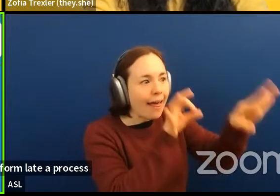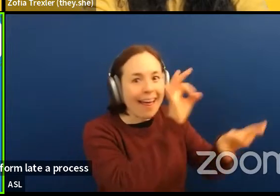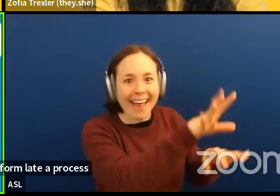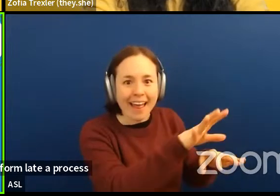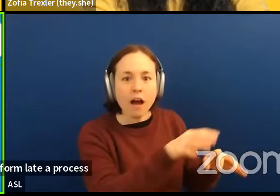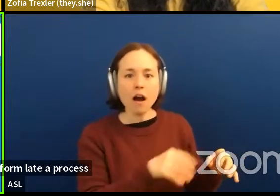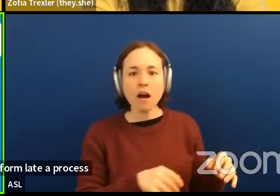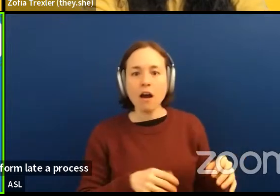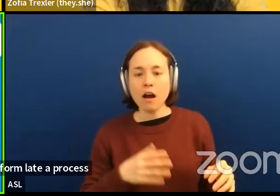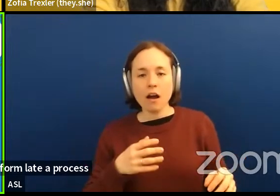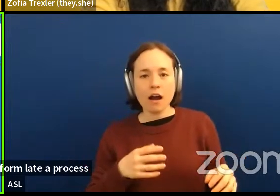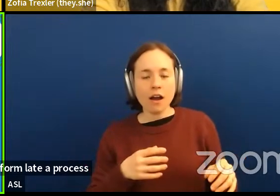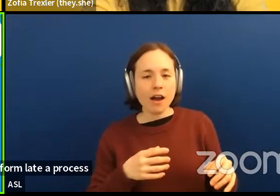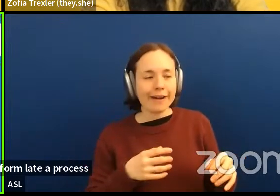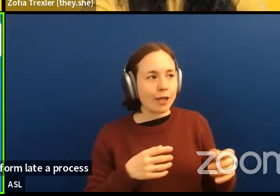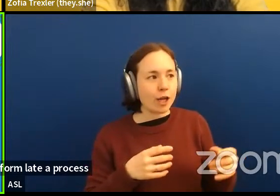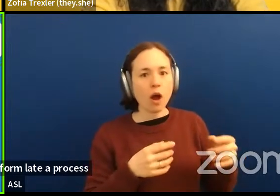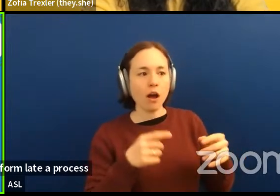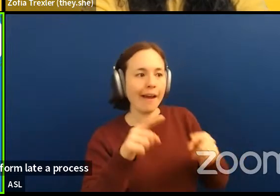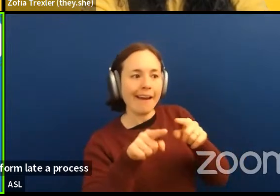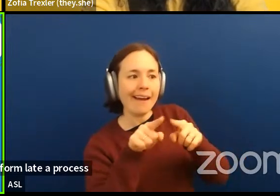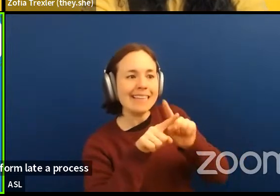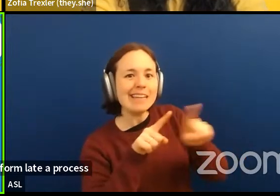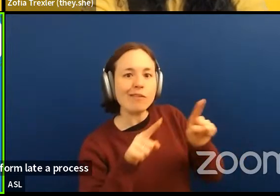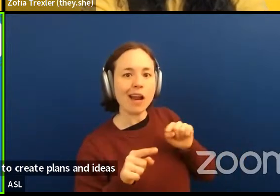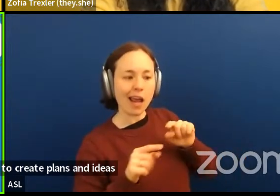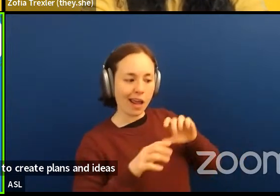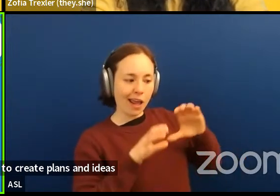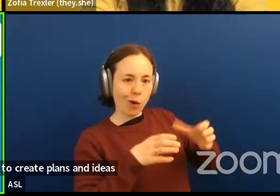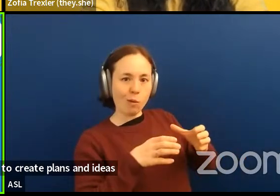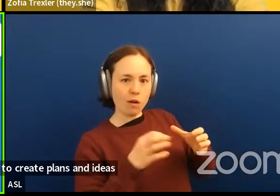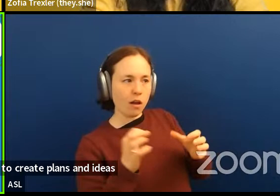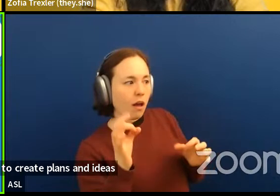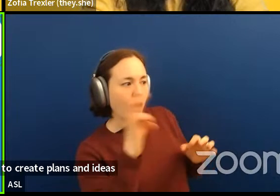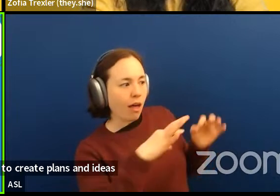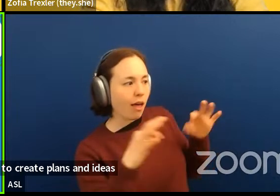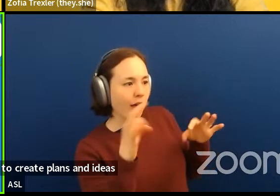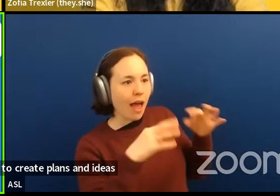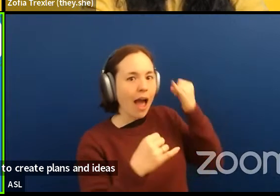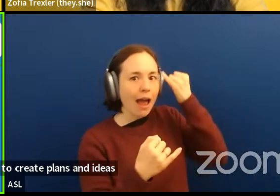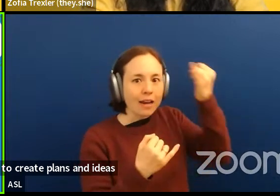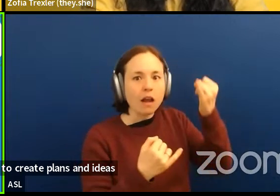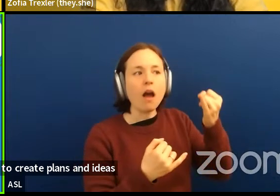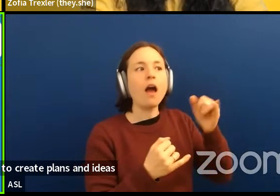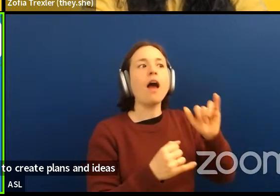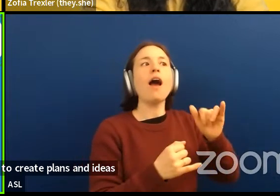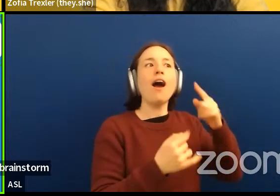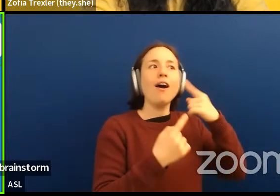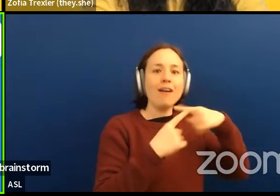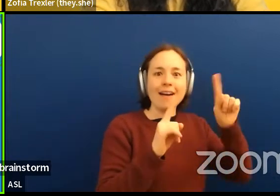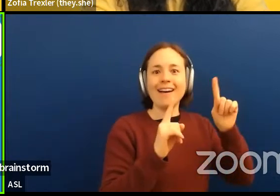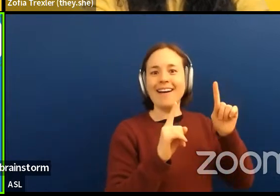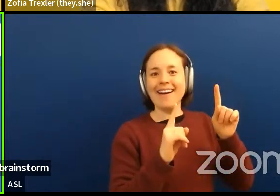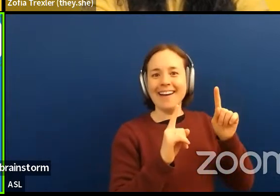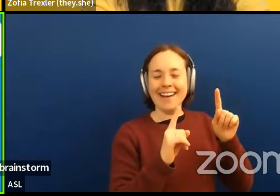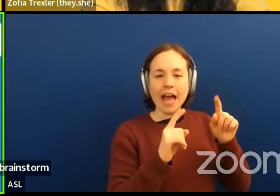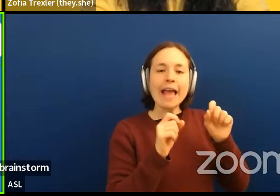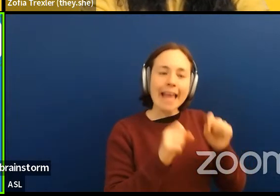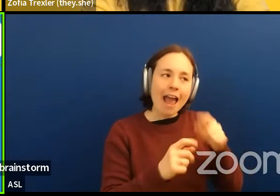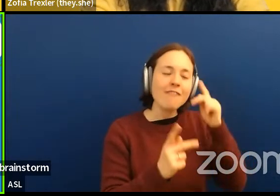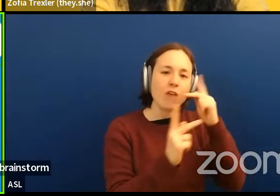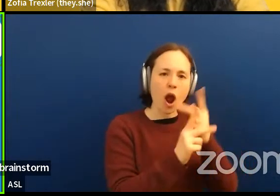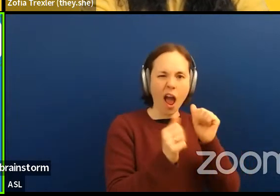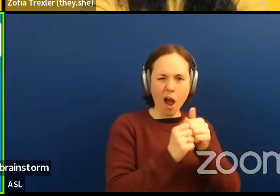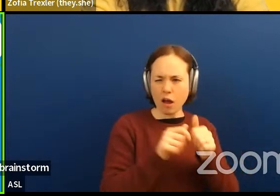through brainstorming on how we can gather the community's voices and building that buy-in